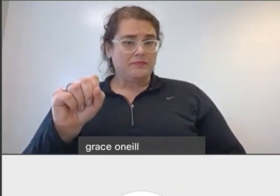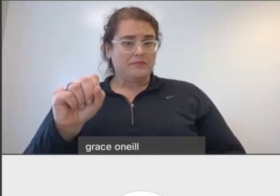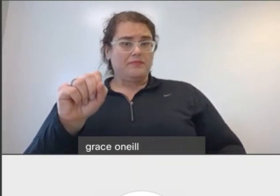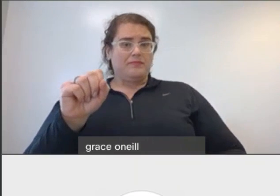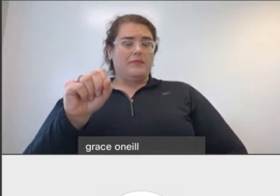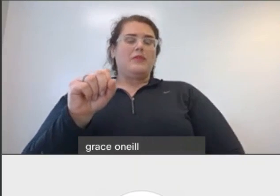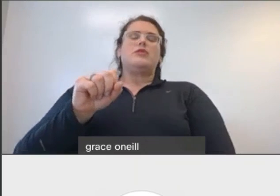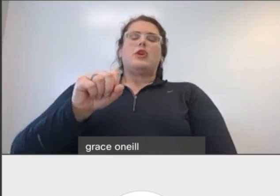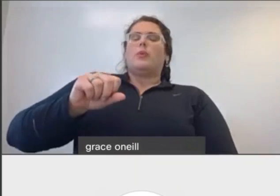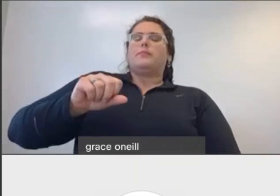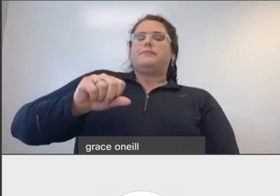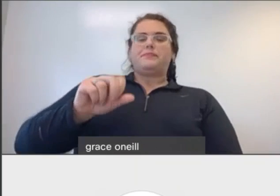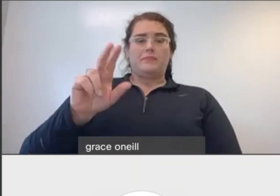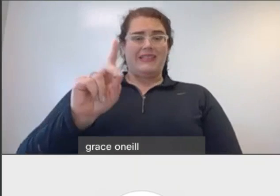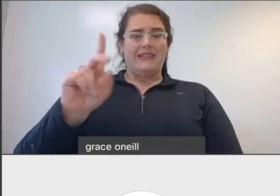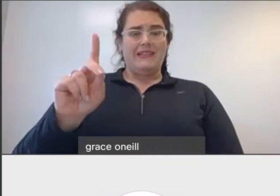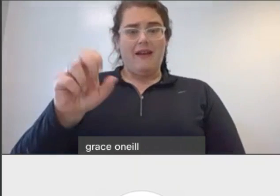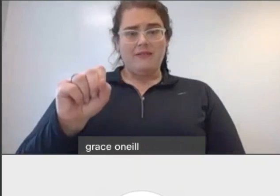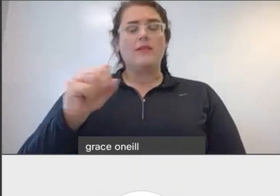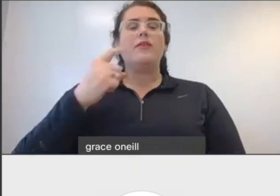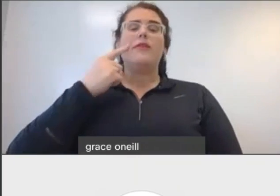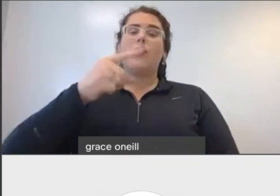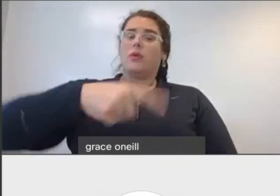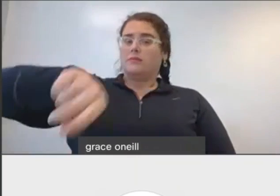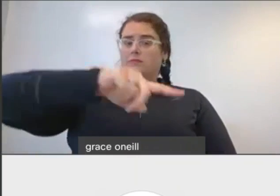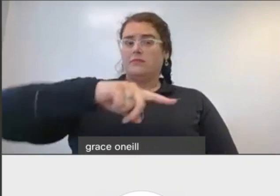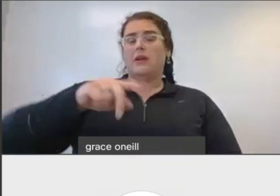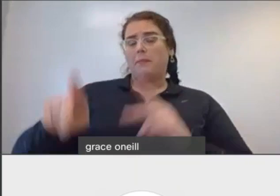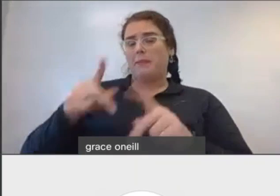so DDS is offering for the people that we support